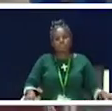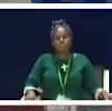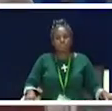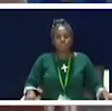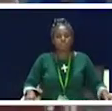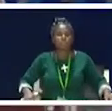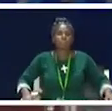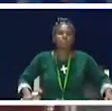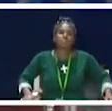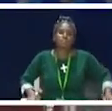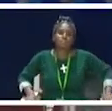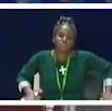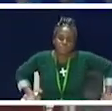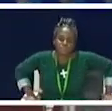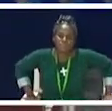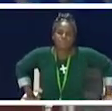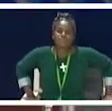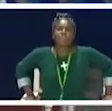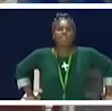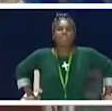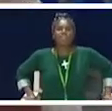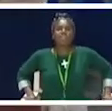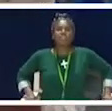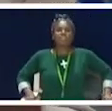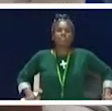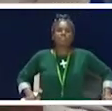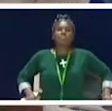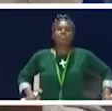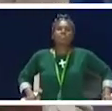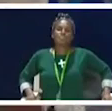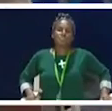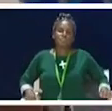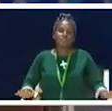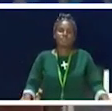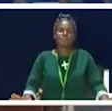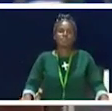in. And as God begins to touch everyone in the house,